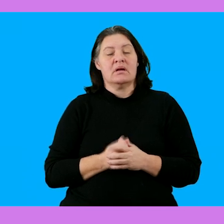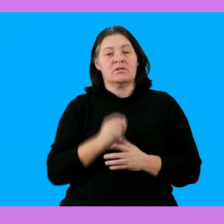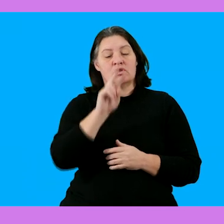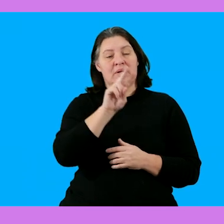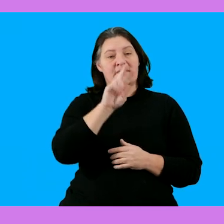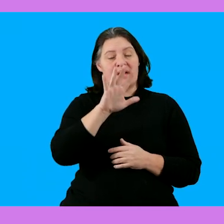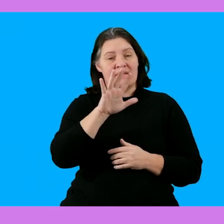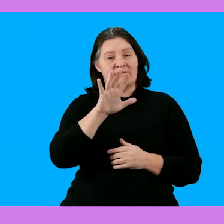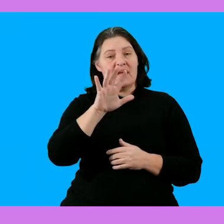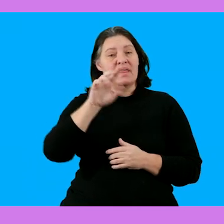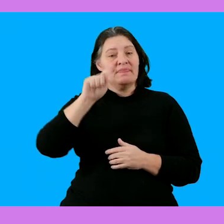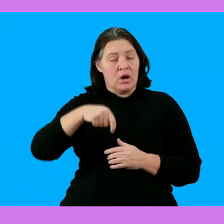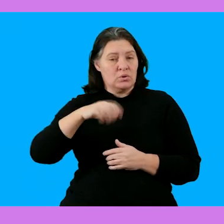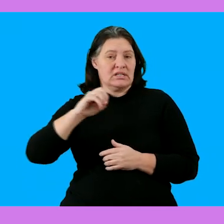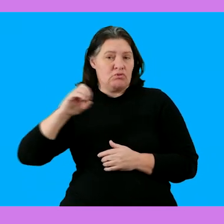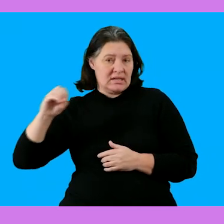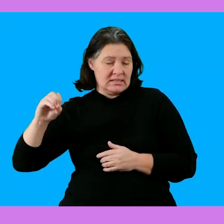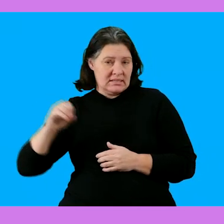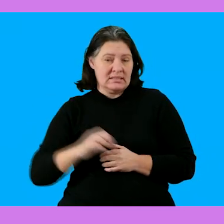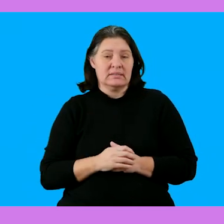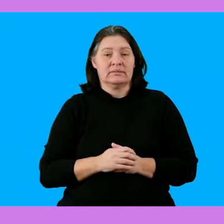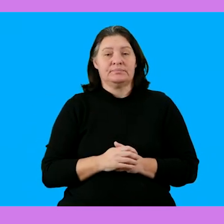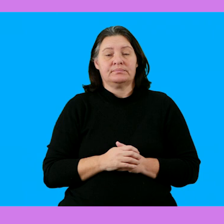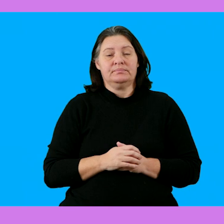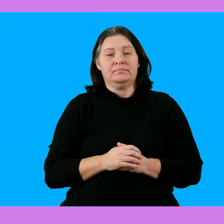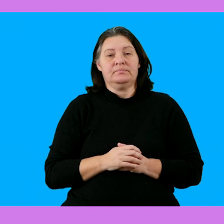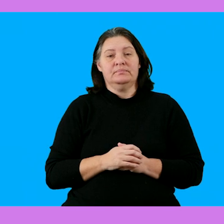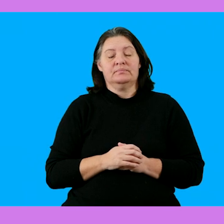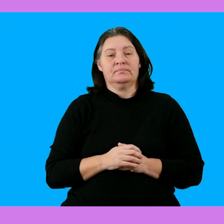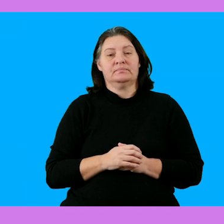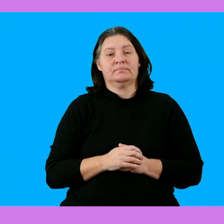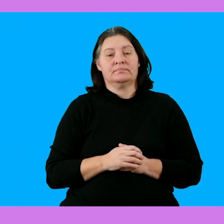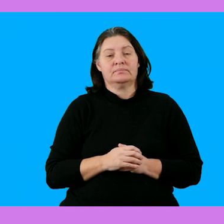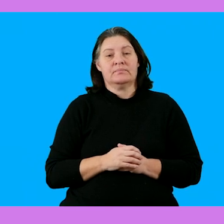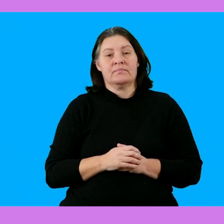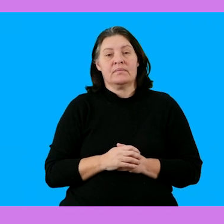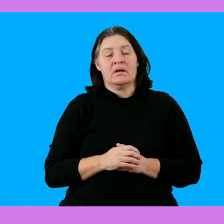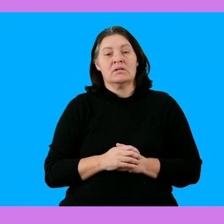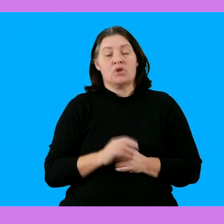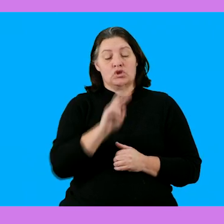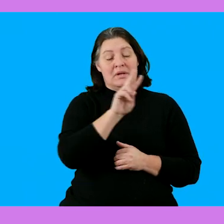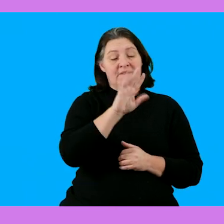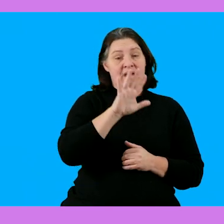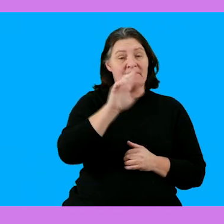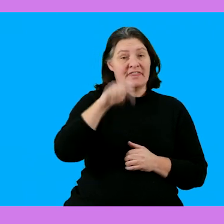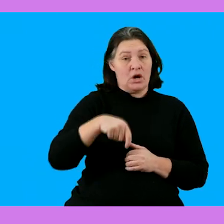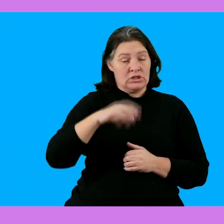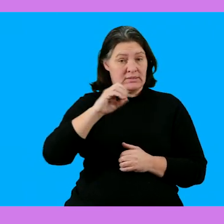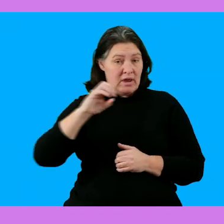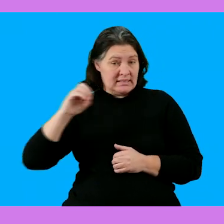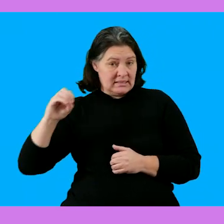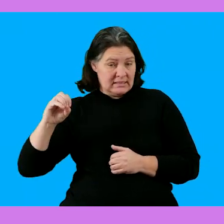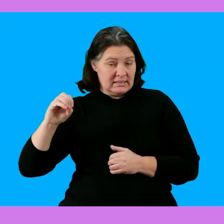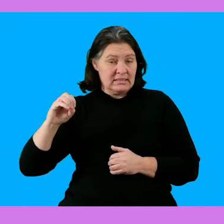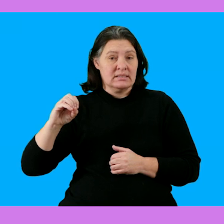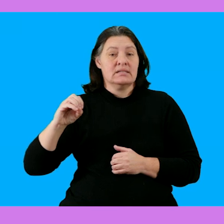that is 25,000 Rand, right? So therefore, I'll say, I'll take the